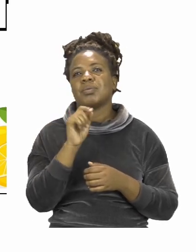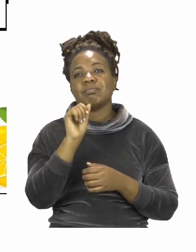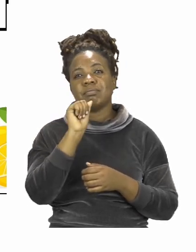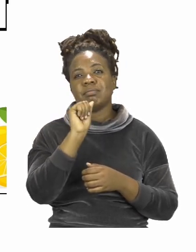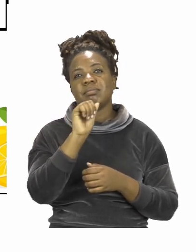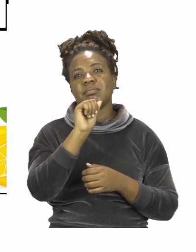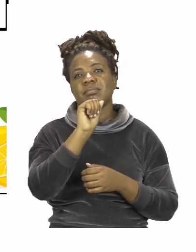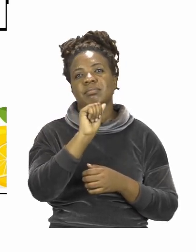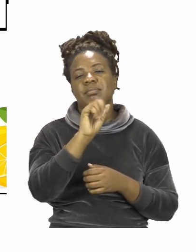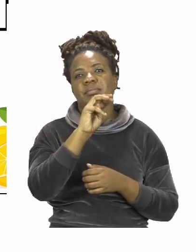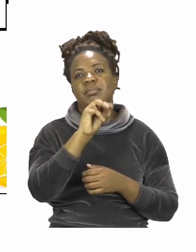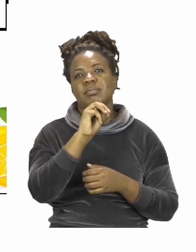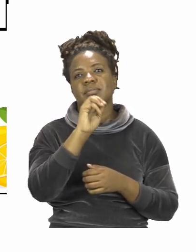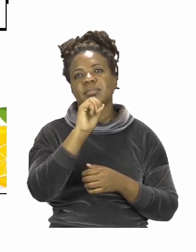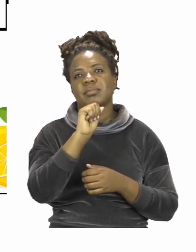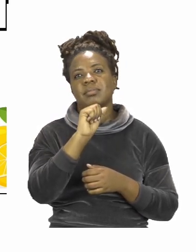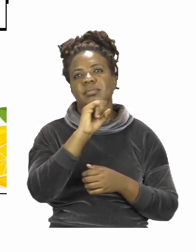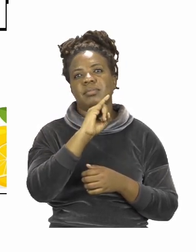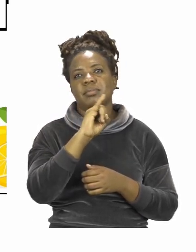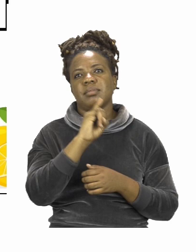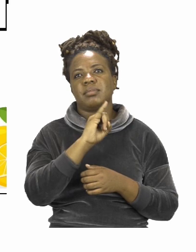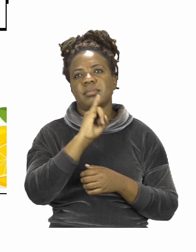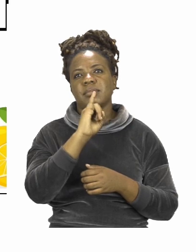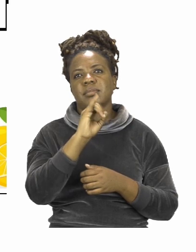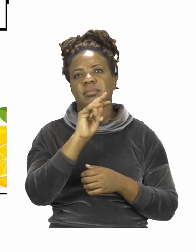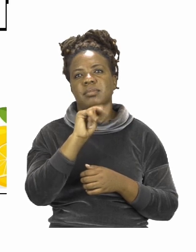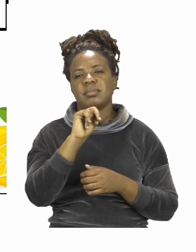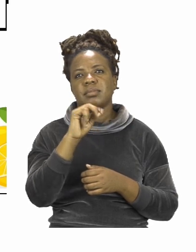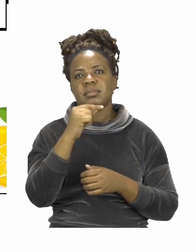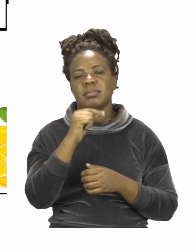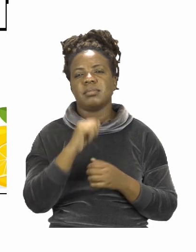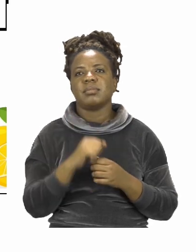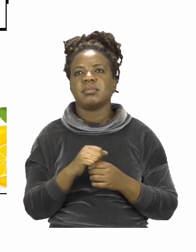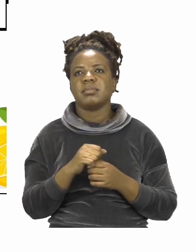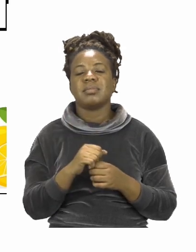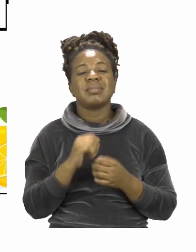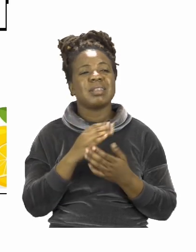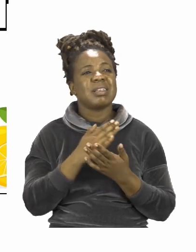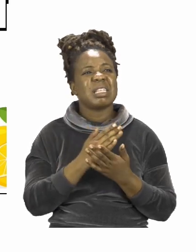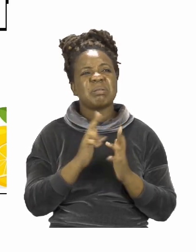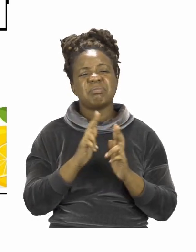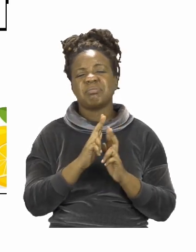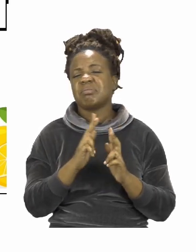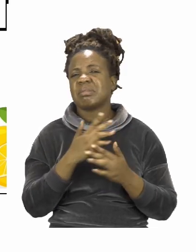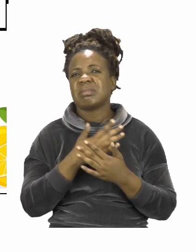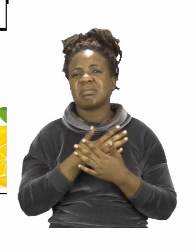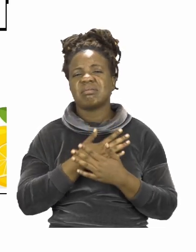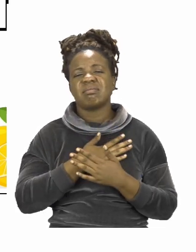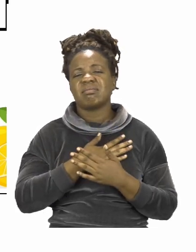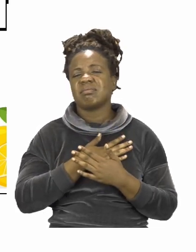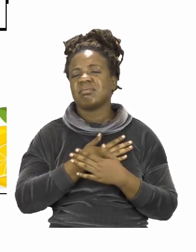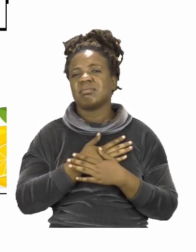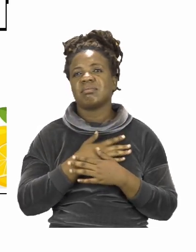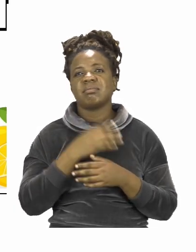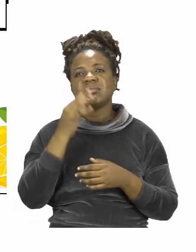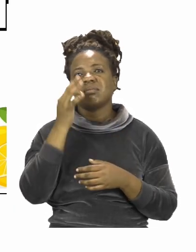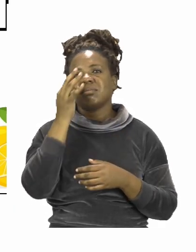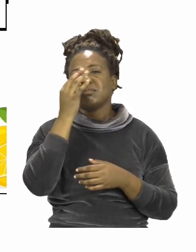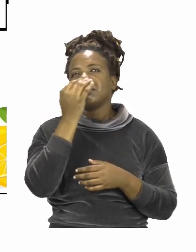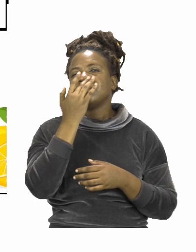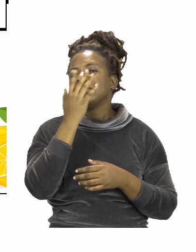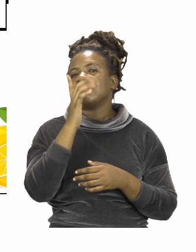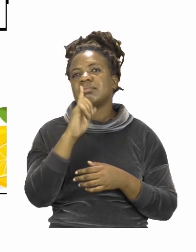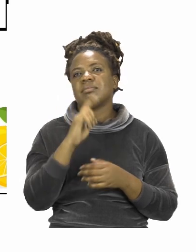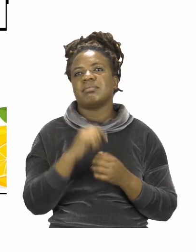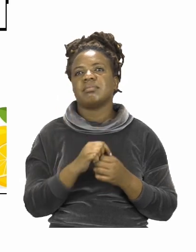Some people don't really like the smell of roses. Even though it's not terrible, it's a good smell still. So you can